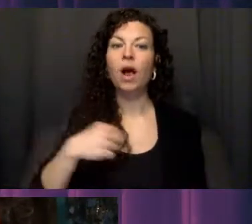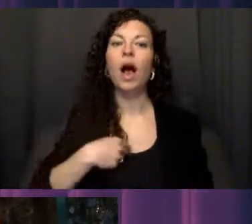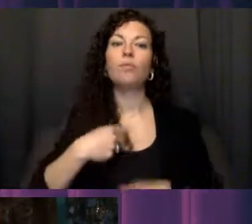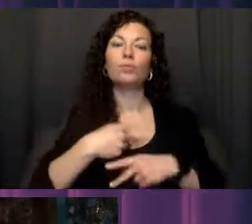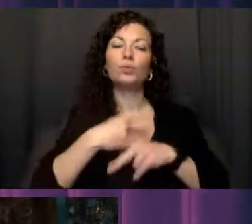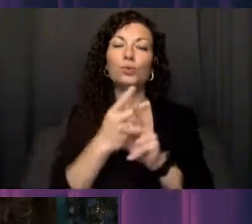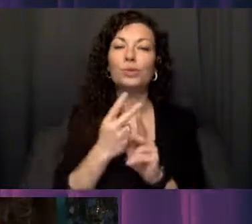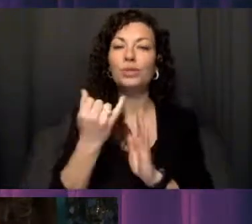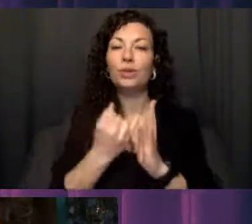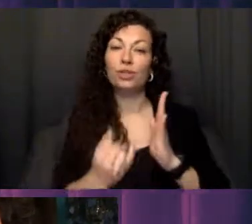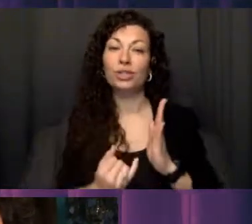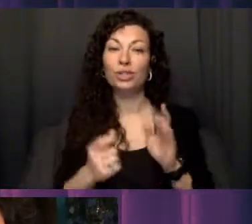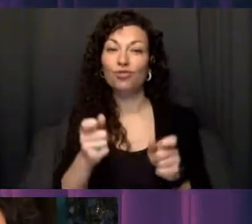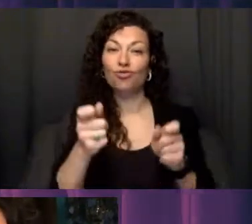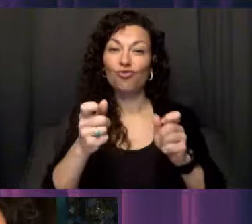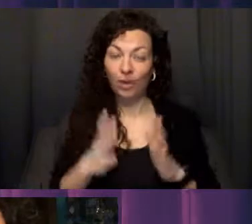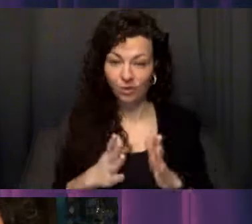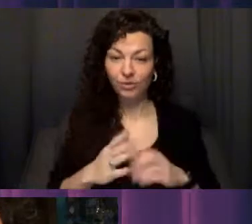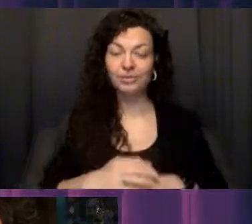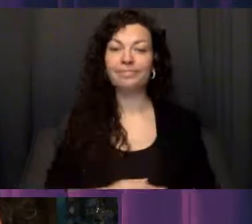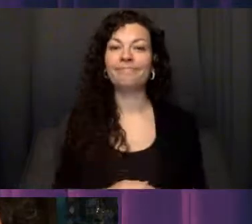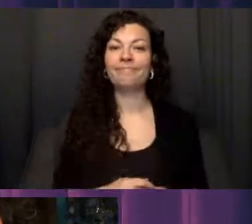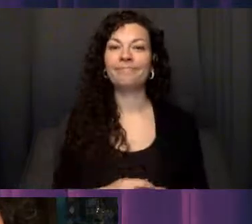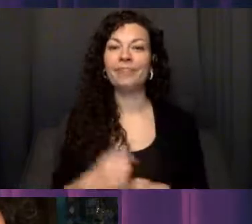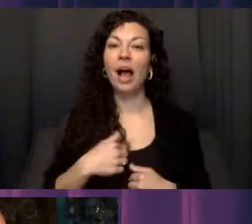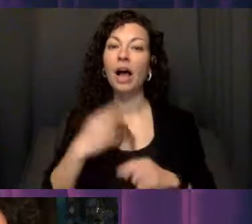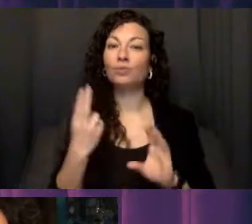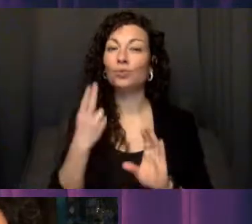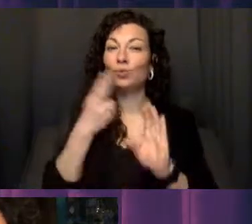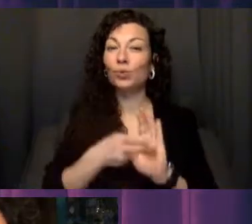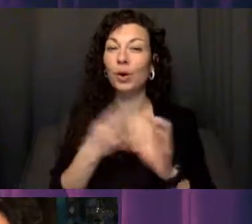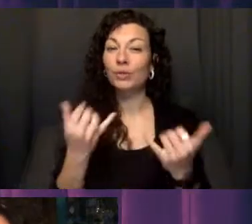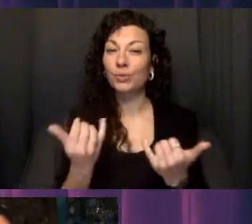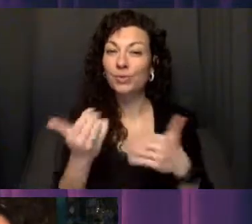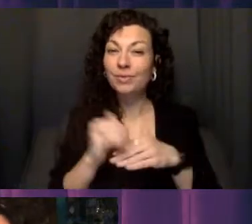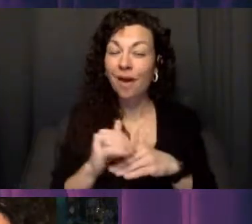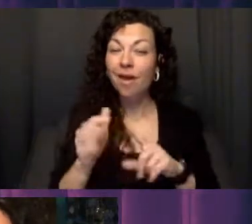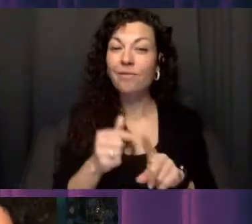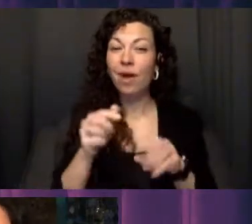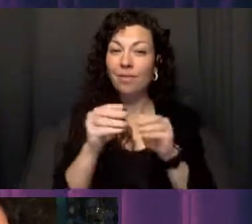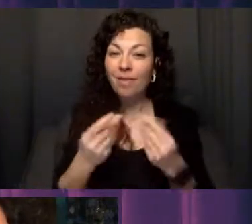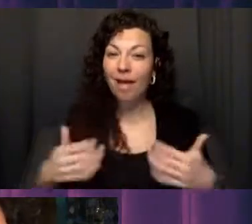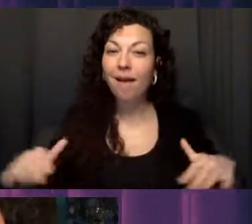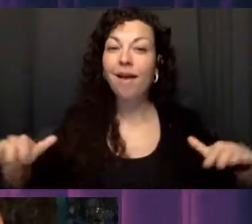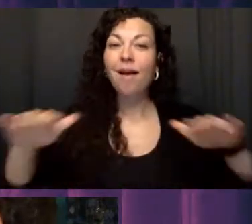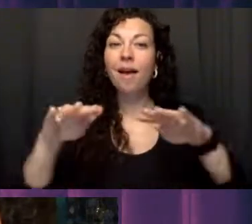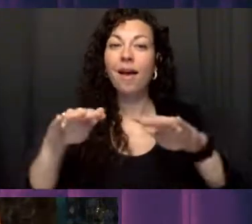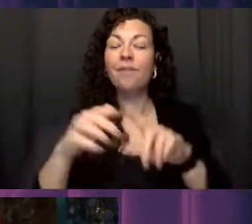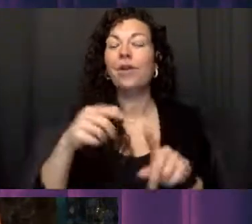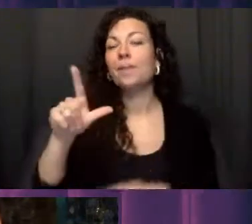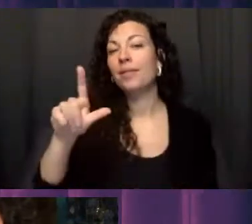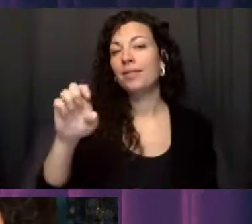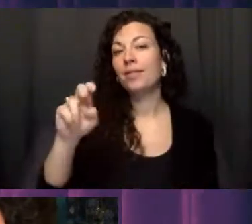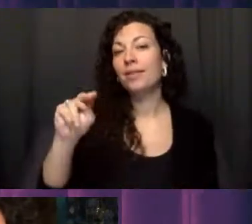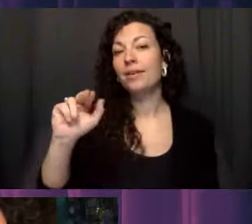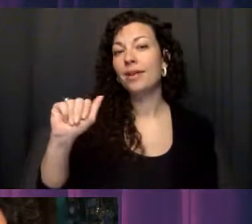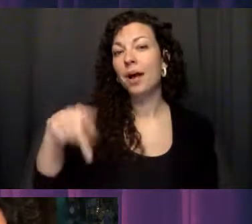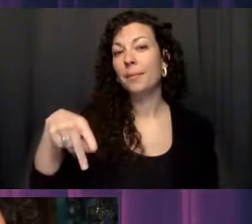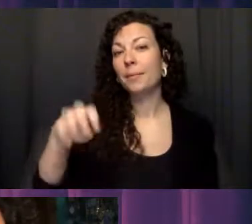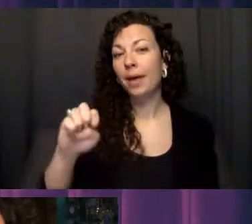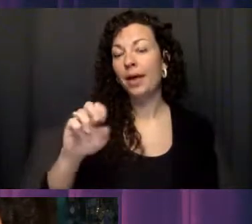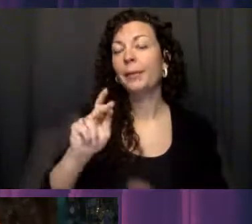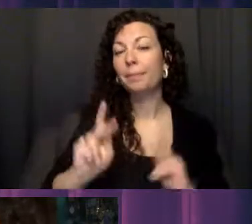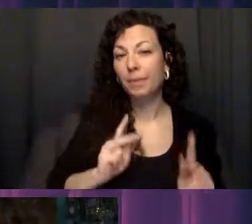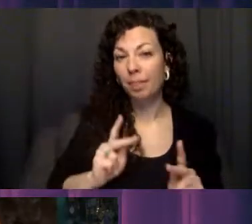the unceded territory of the Lenape people. For a brief visual description, I am a white woman with dark curly